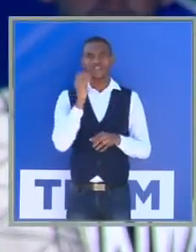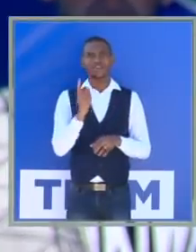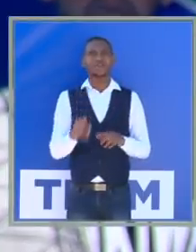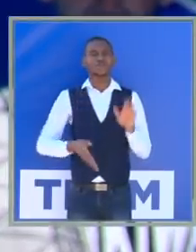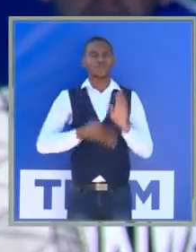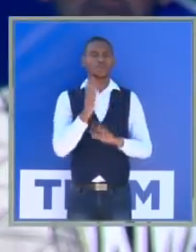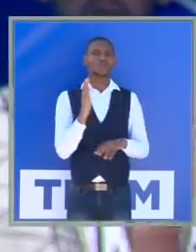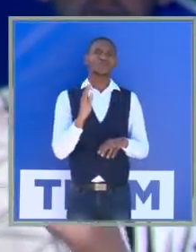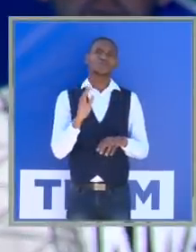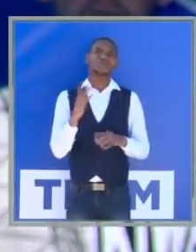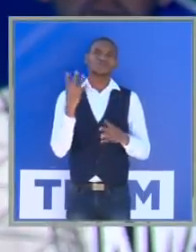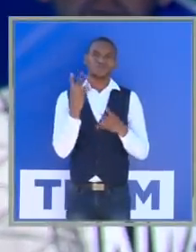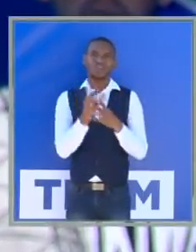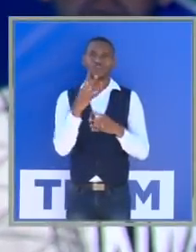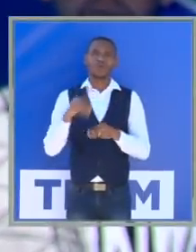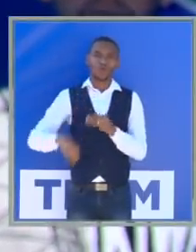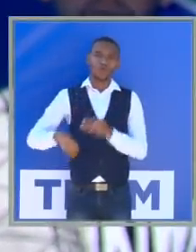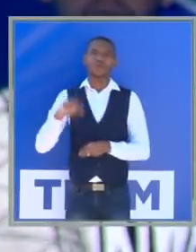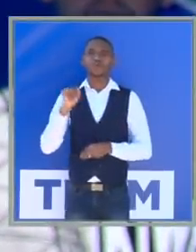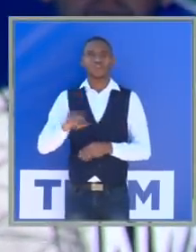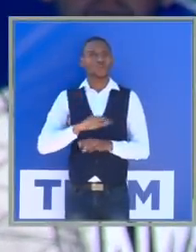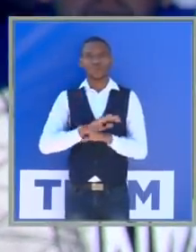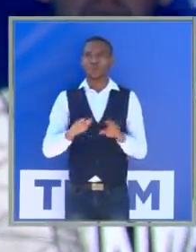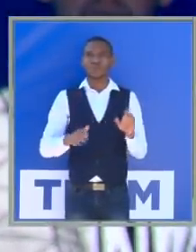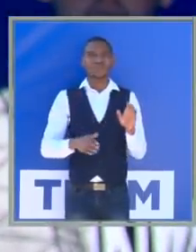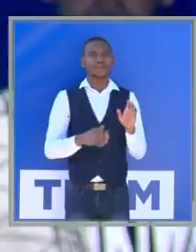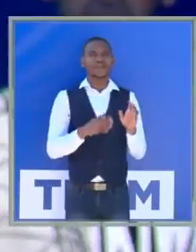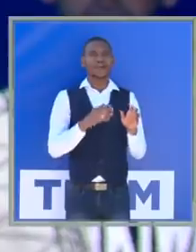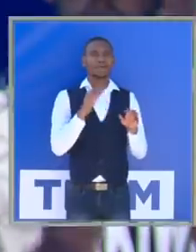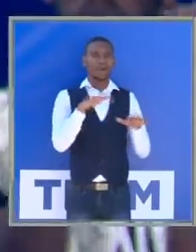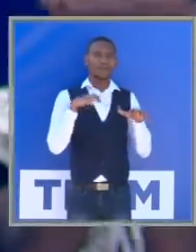if you are corrupt, you go to prison, not to parliament. Yes!